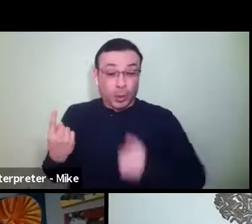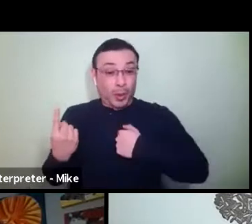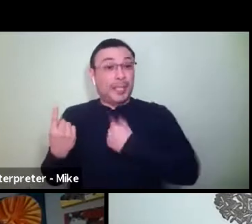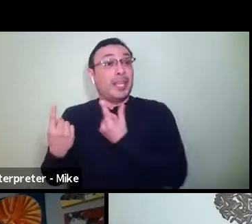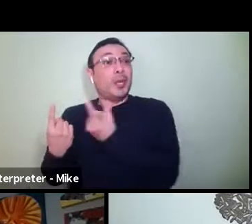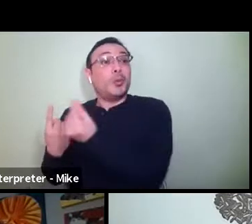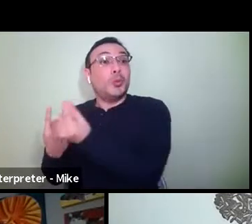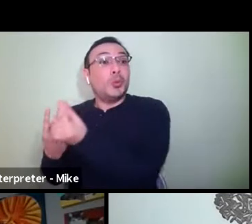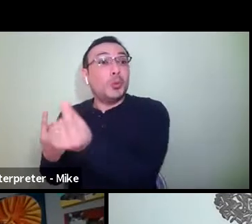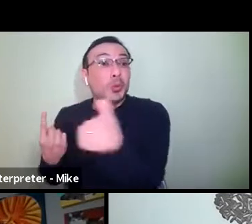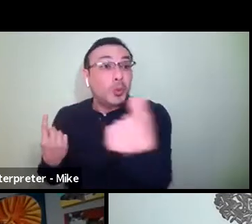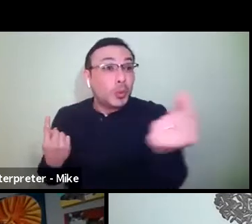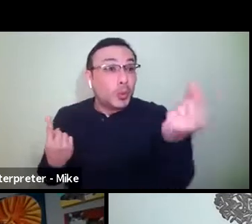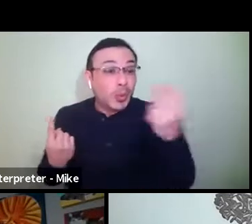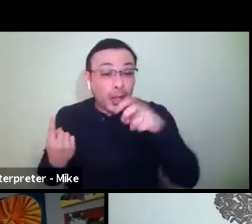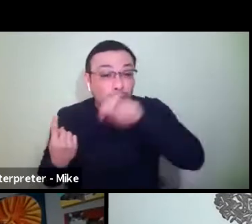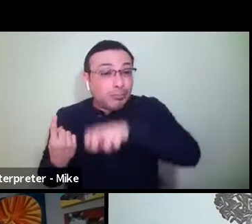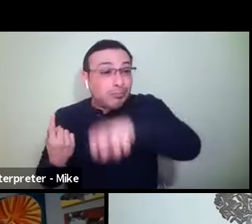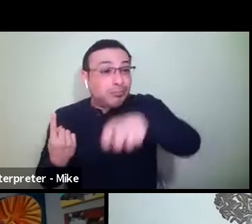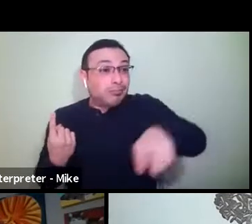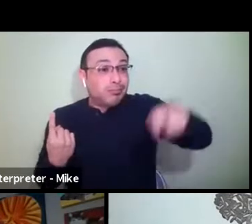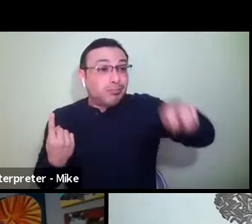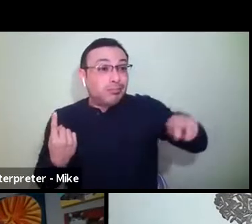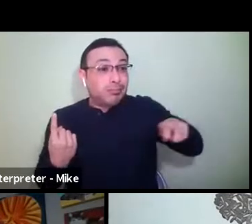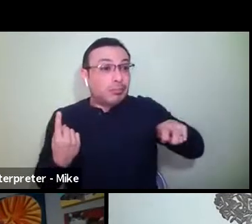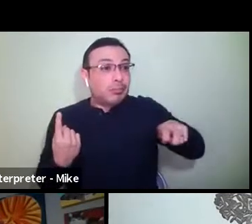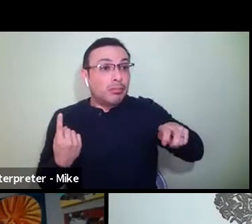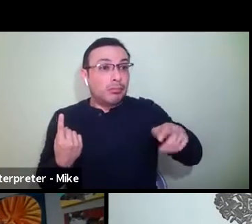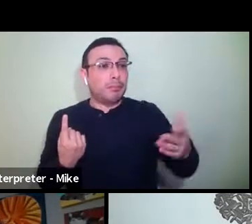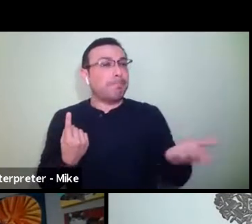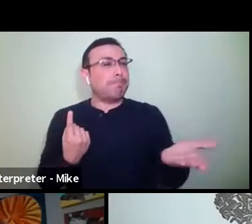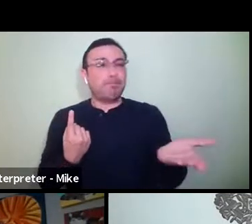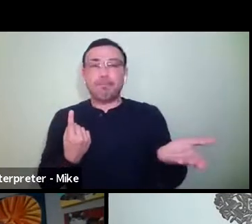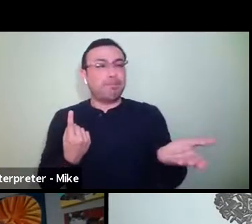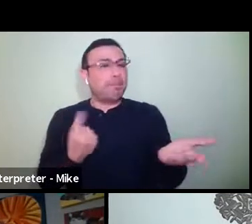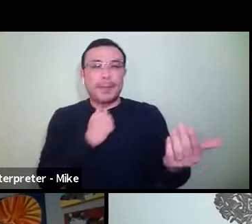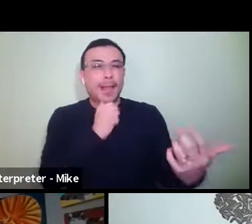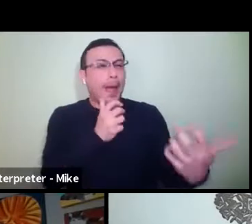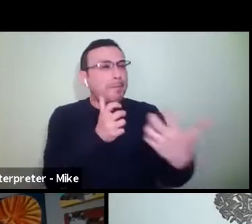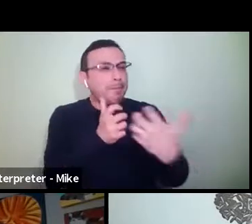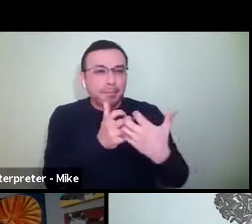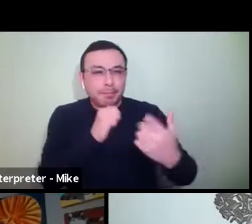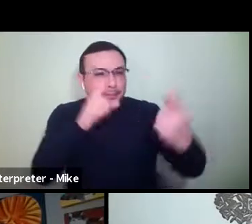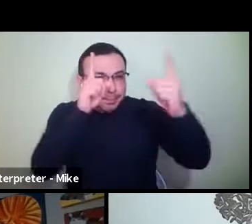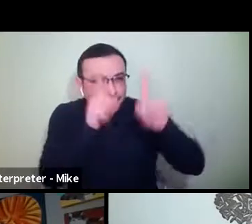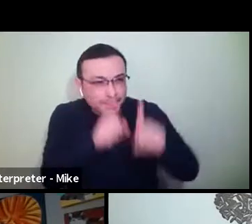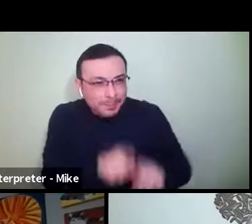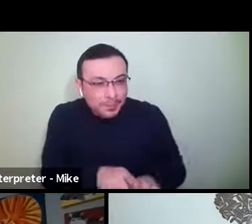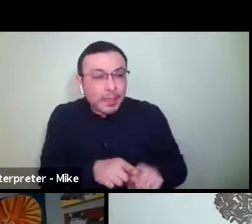if I leave my home, I'm sort of being the subject of